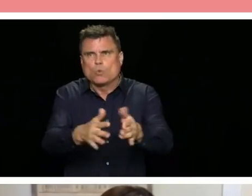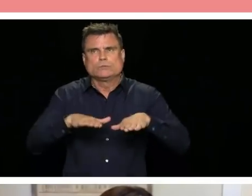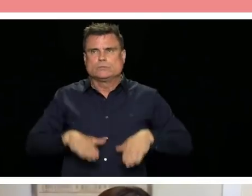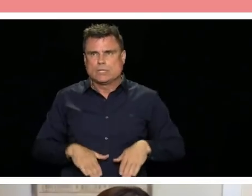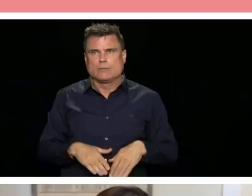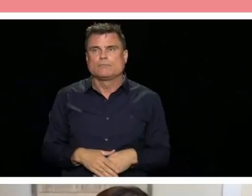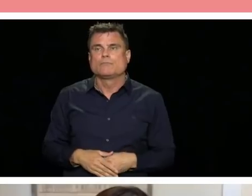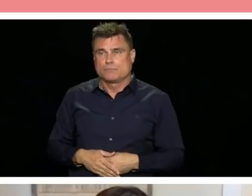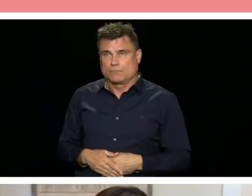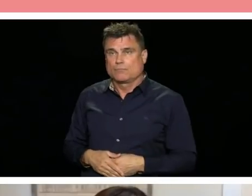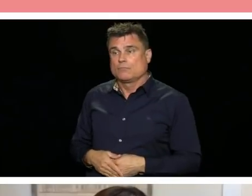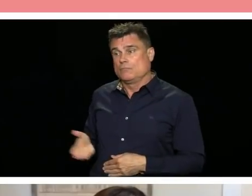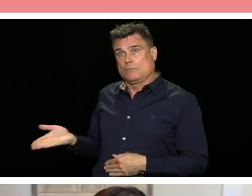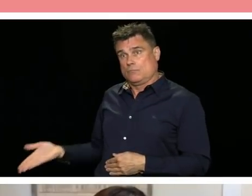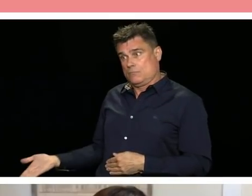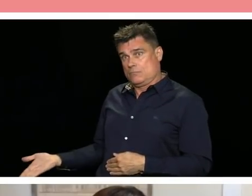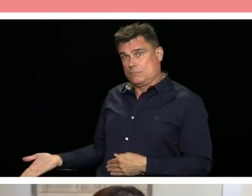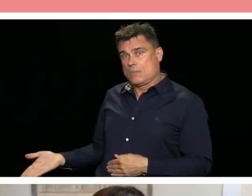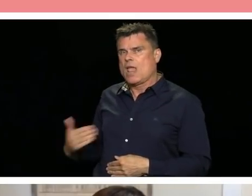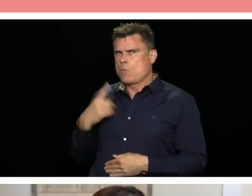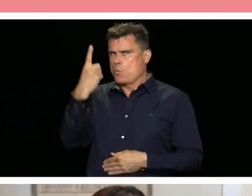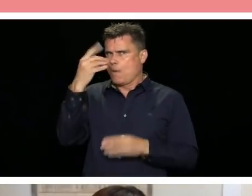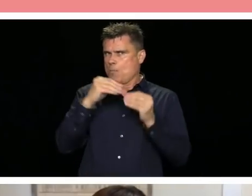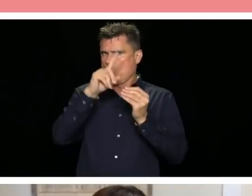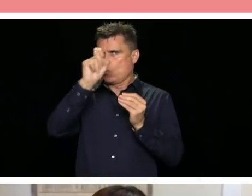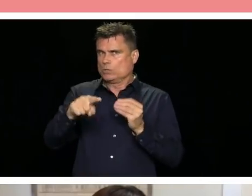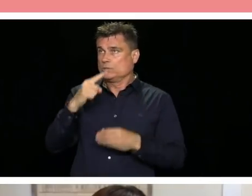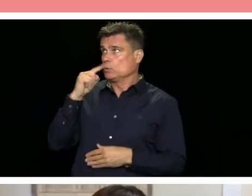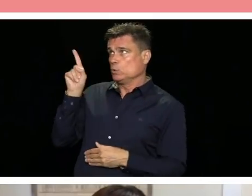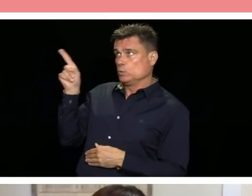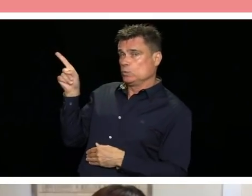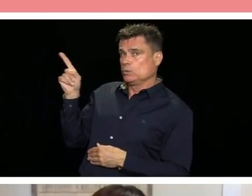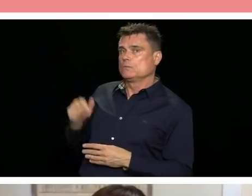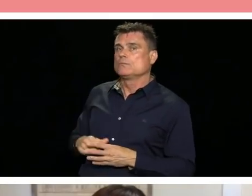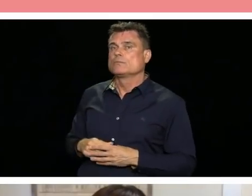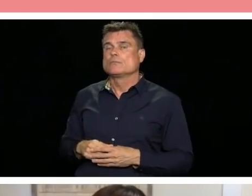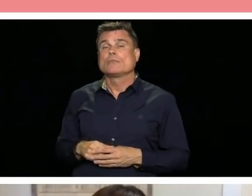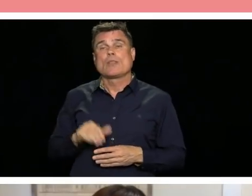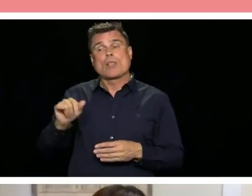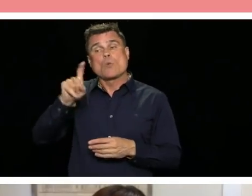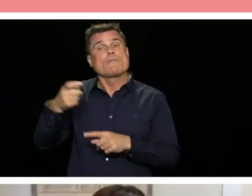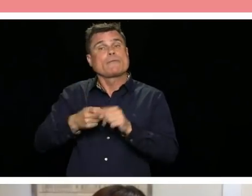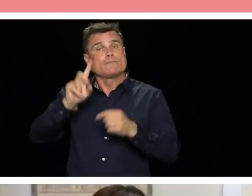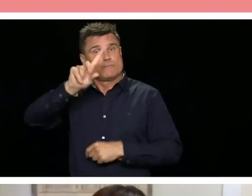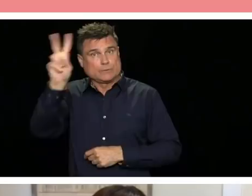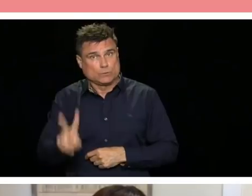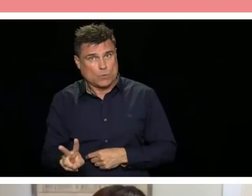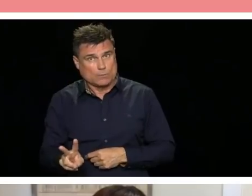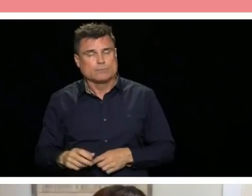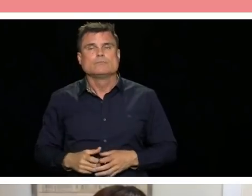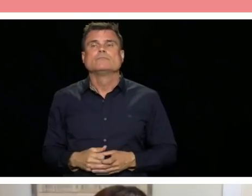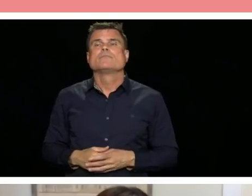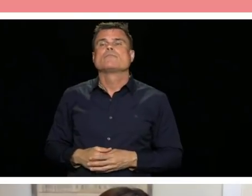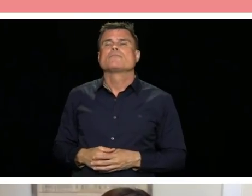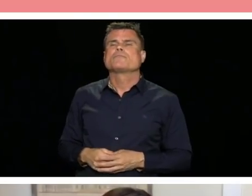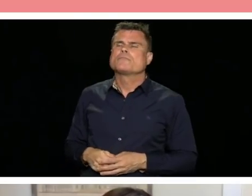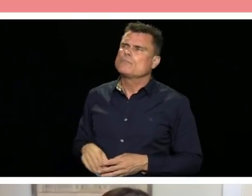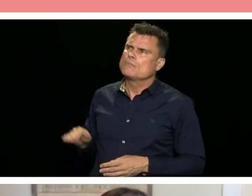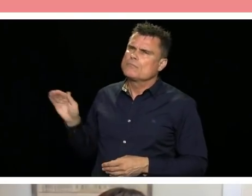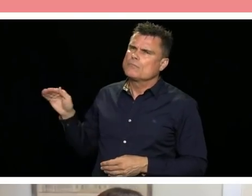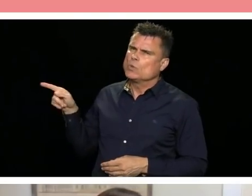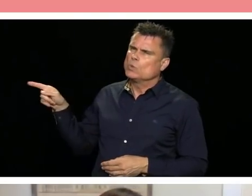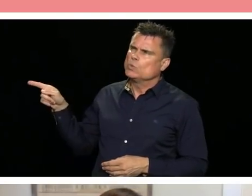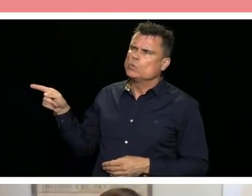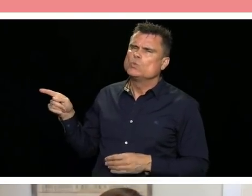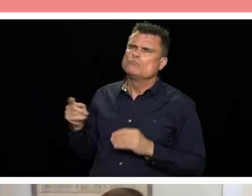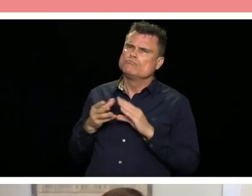one is from Jen from Victoria. You keep saying that less than 1% of children have contracted the virus.